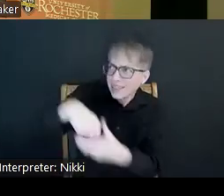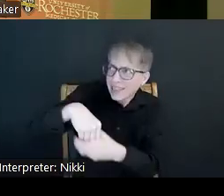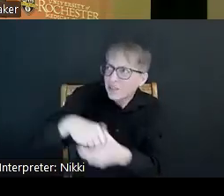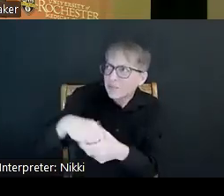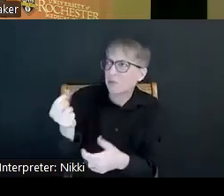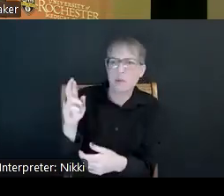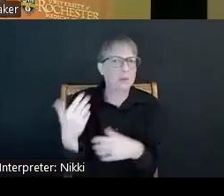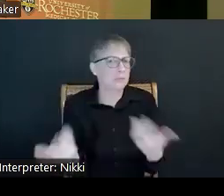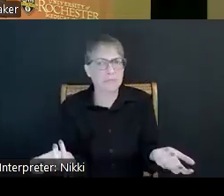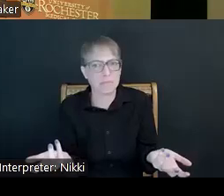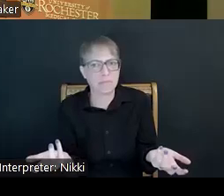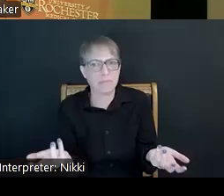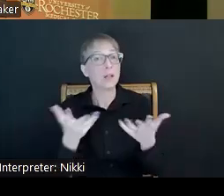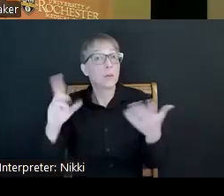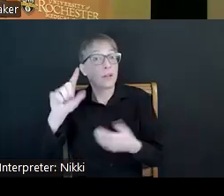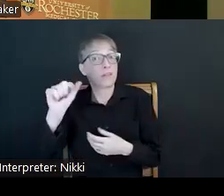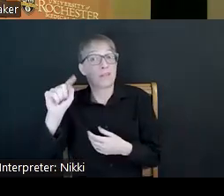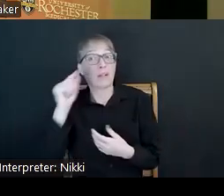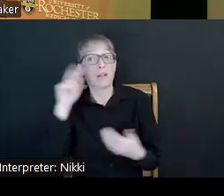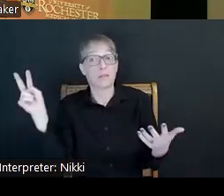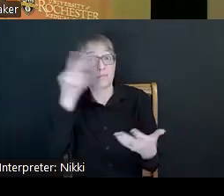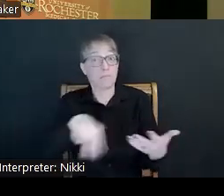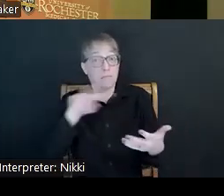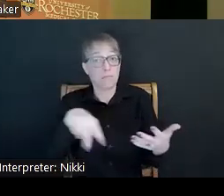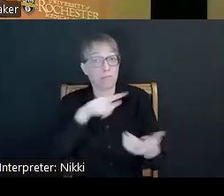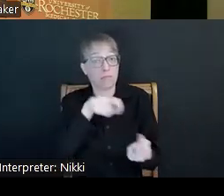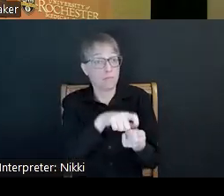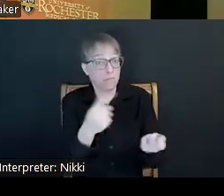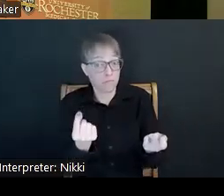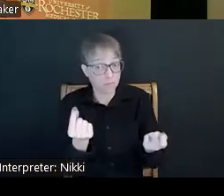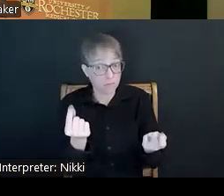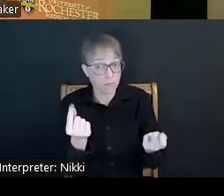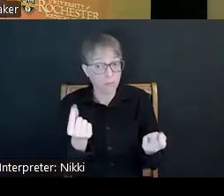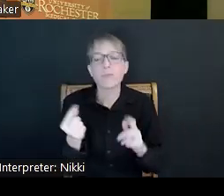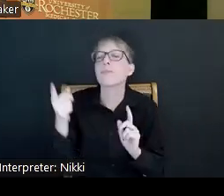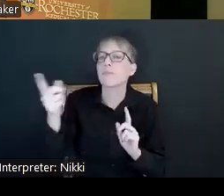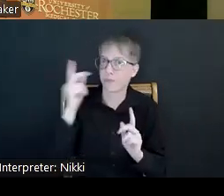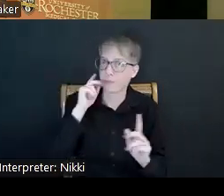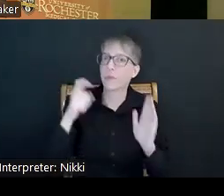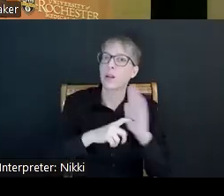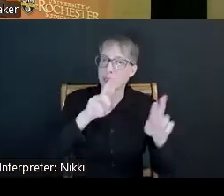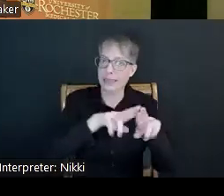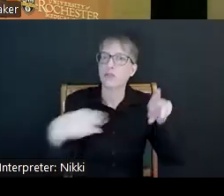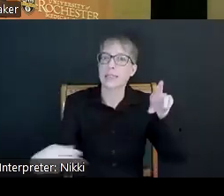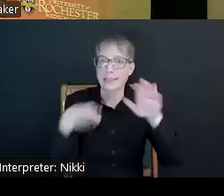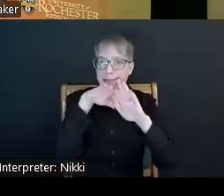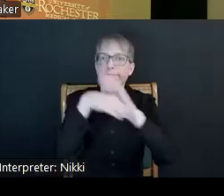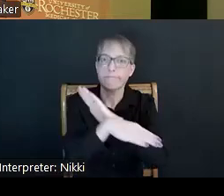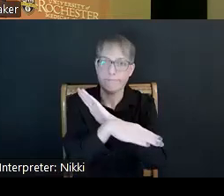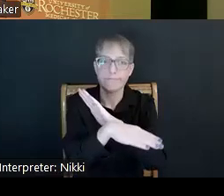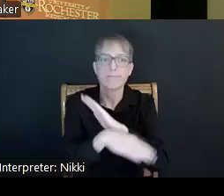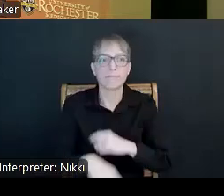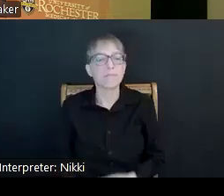You want to know what data are they looking at specifically? They're noticing a decrease. Thank you. Oh, sorry. Let me bring this